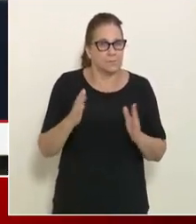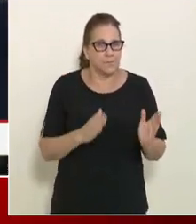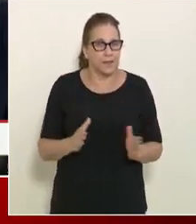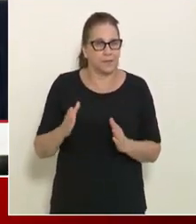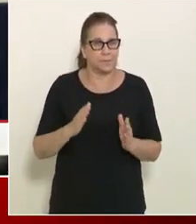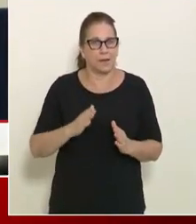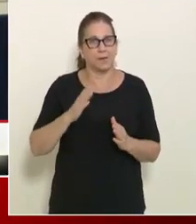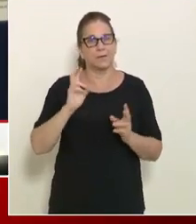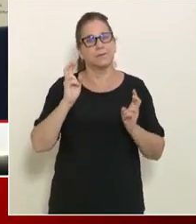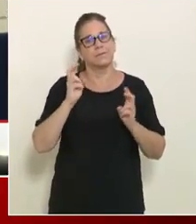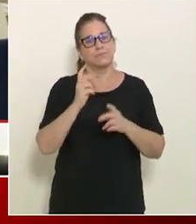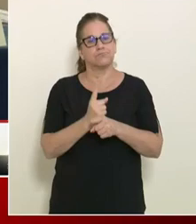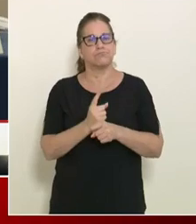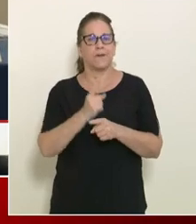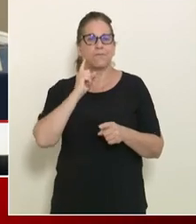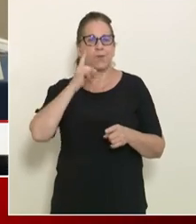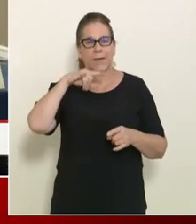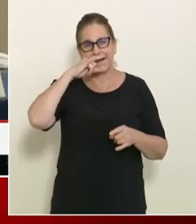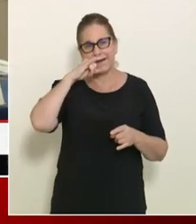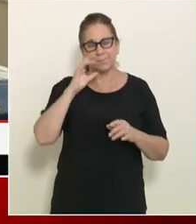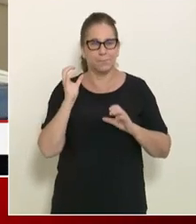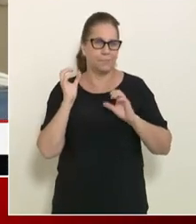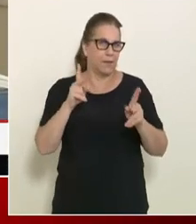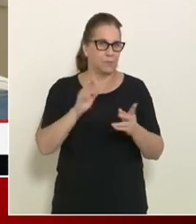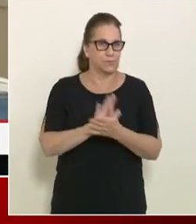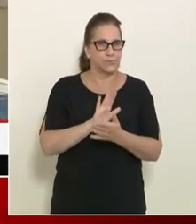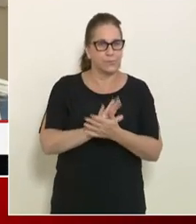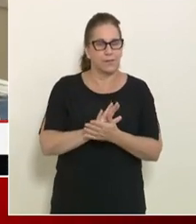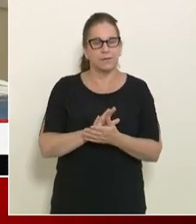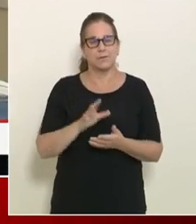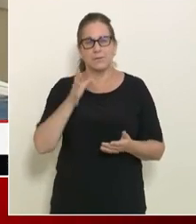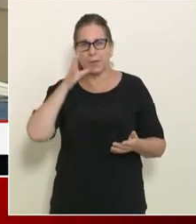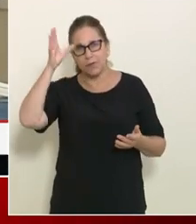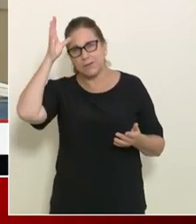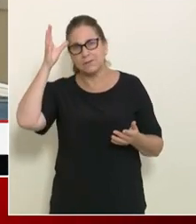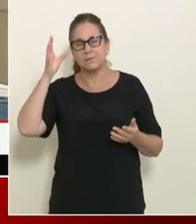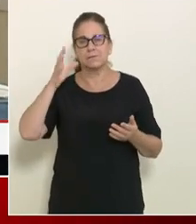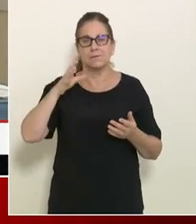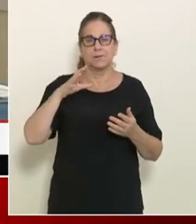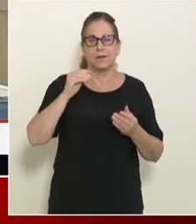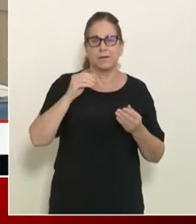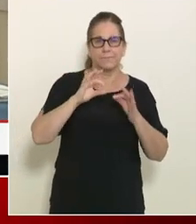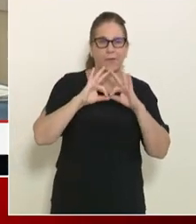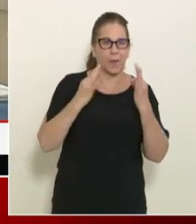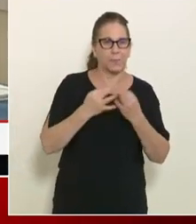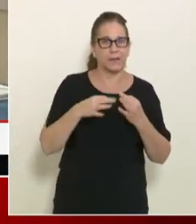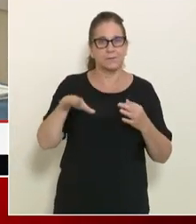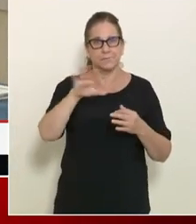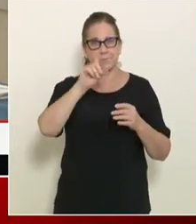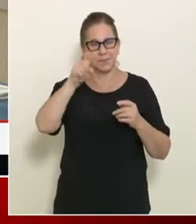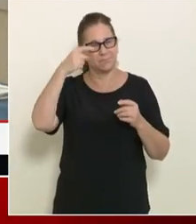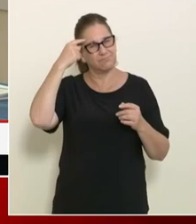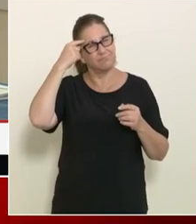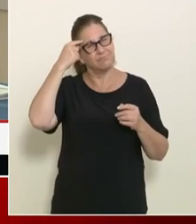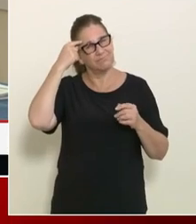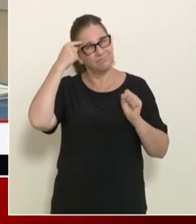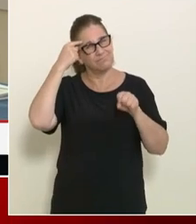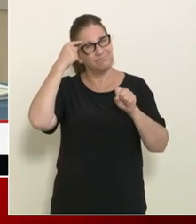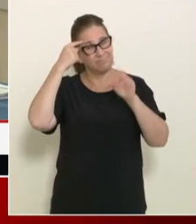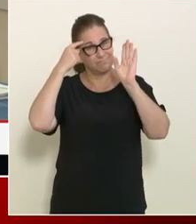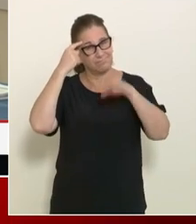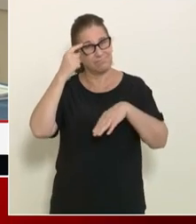and families of the importance of vaccinations and how critically important vaccinations are for us to